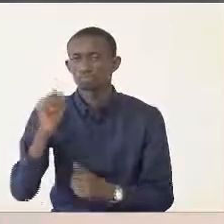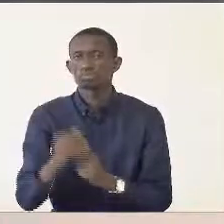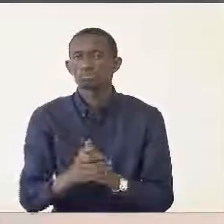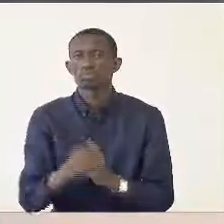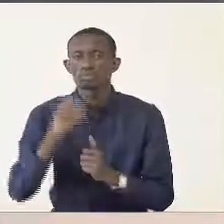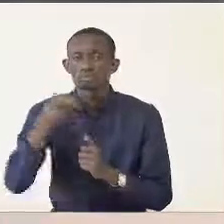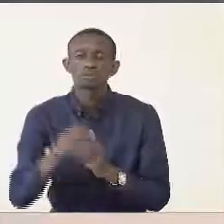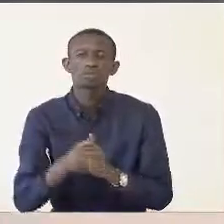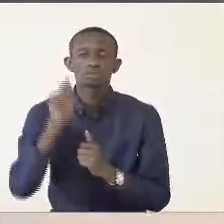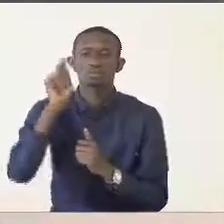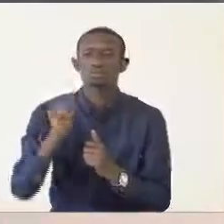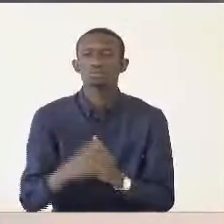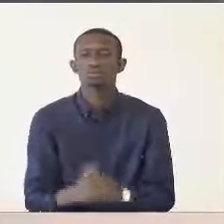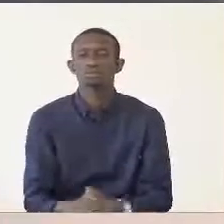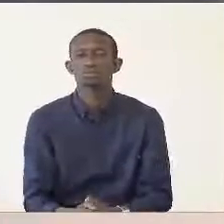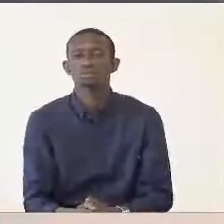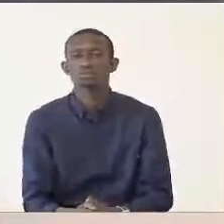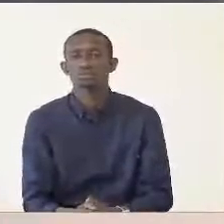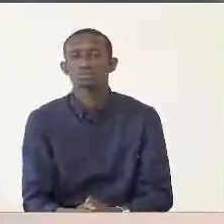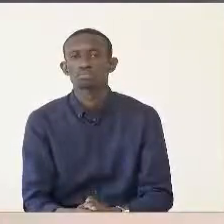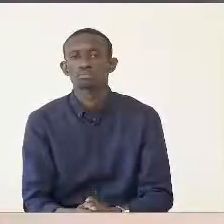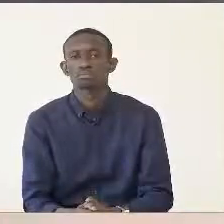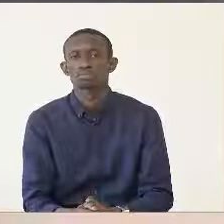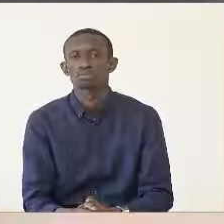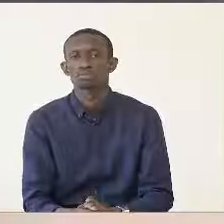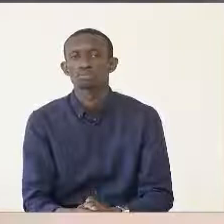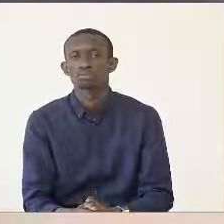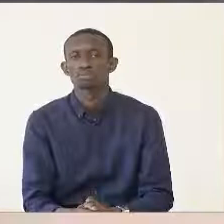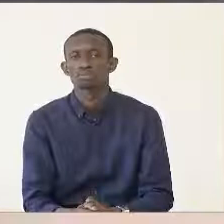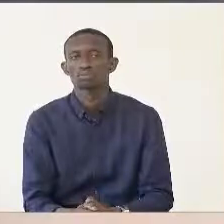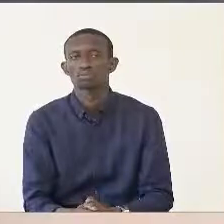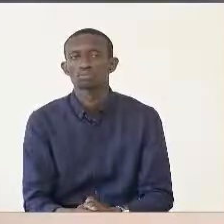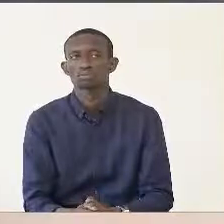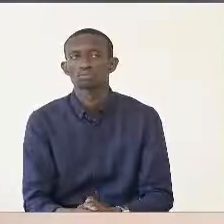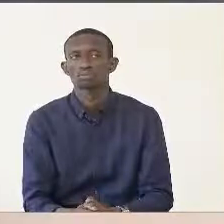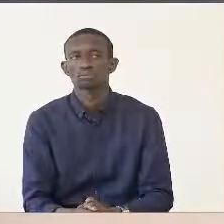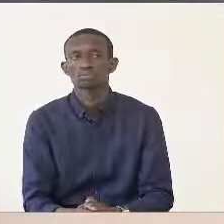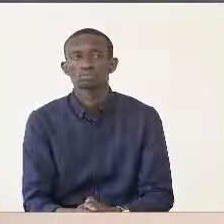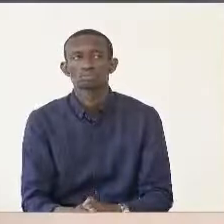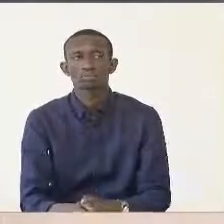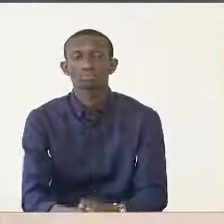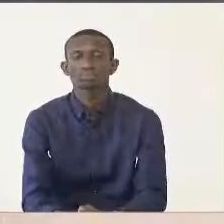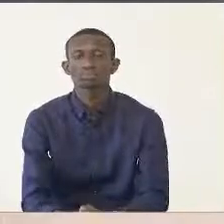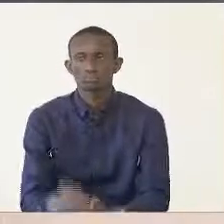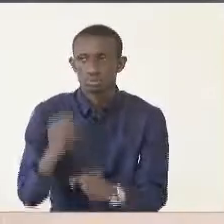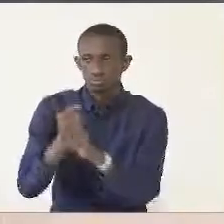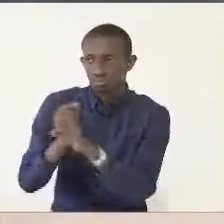over, this is 45. Let's do it over there.